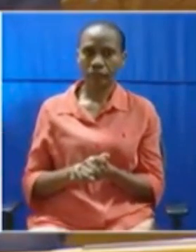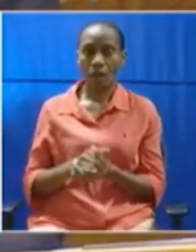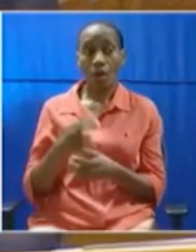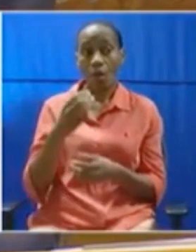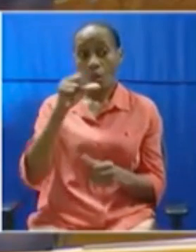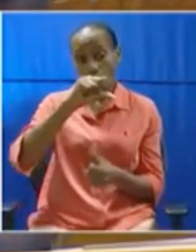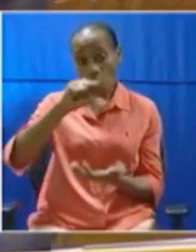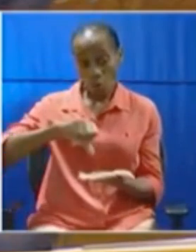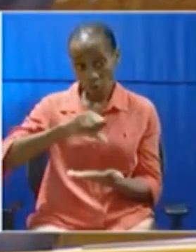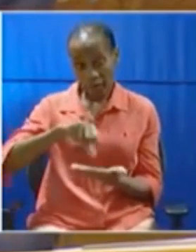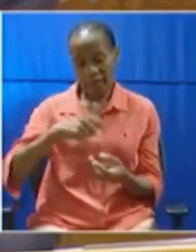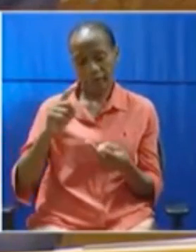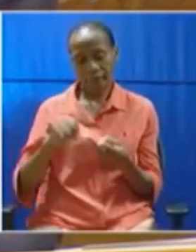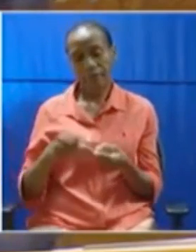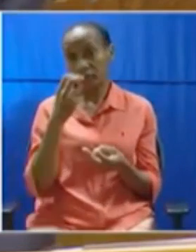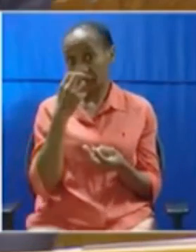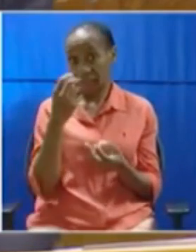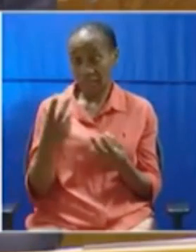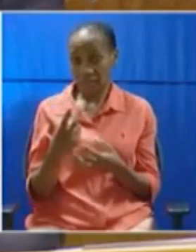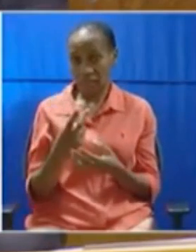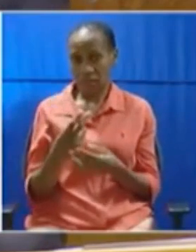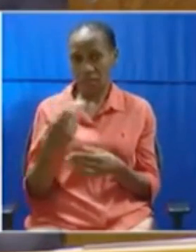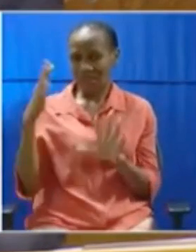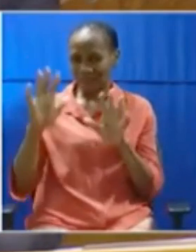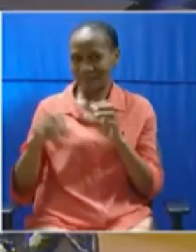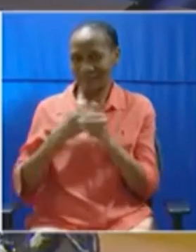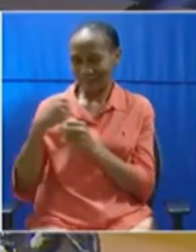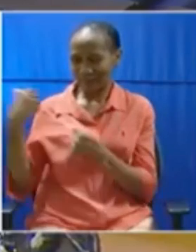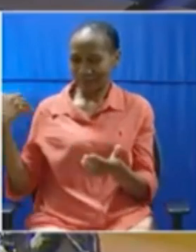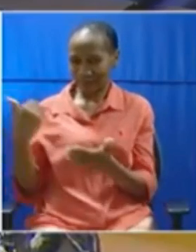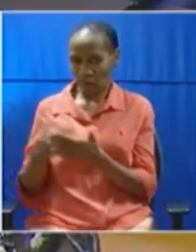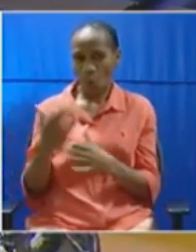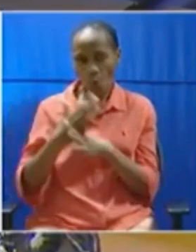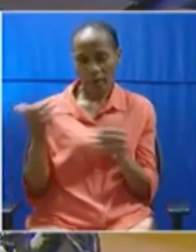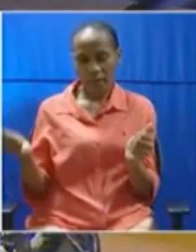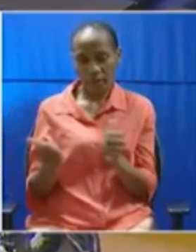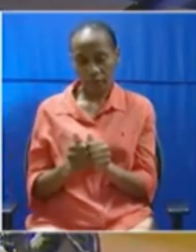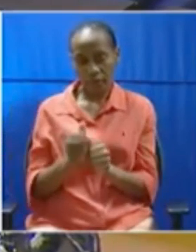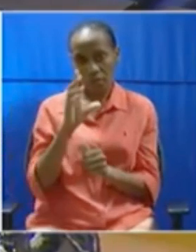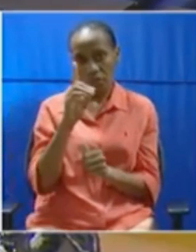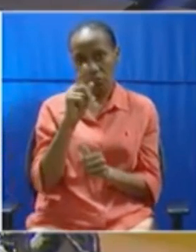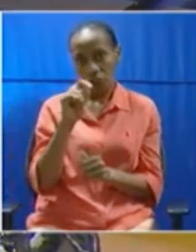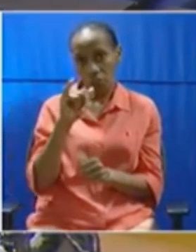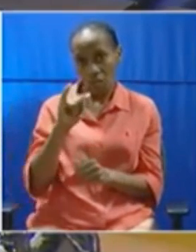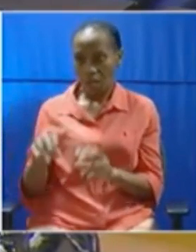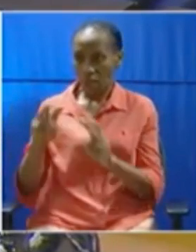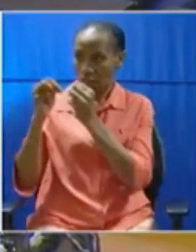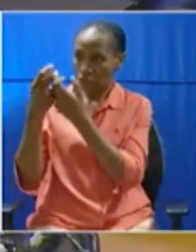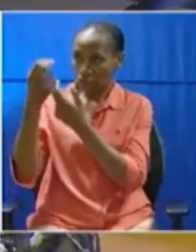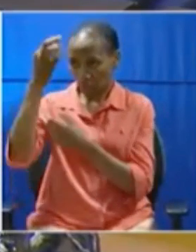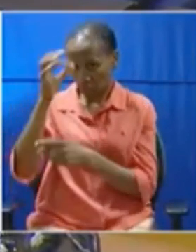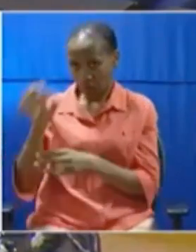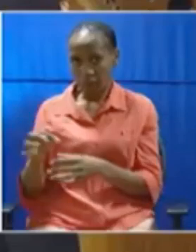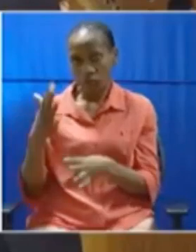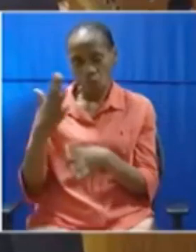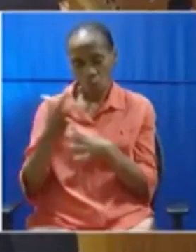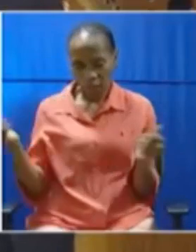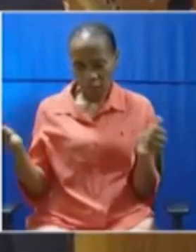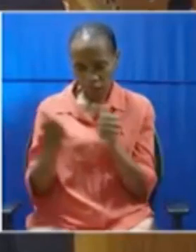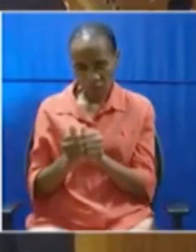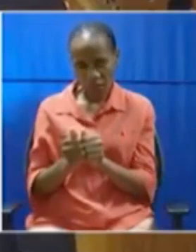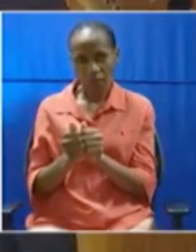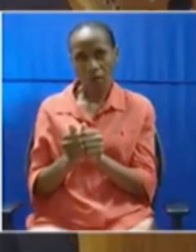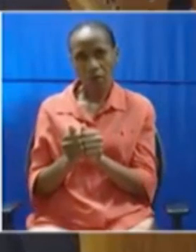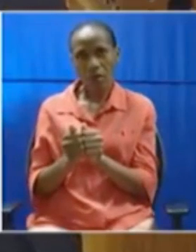already. And not only the province, we work on it with DTI and the national government. We work on it in Saldanha Bay with the